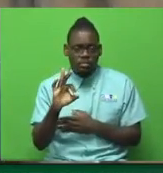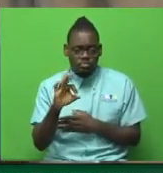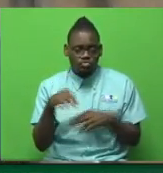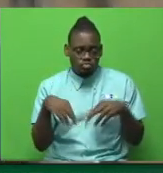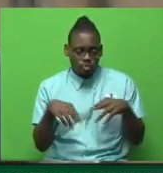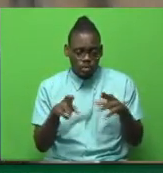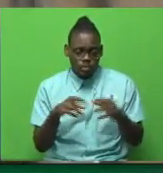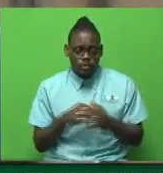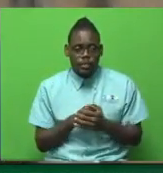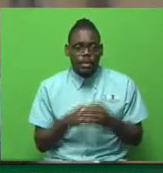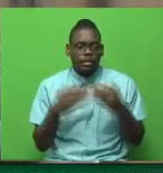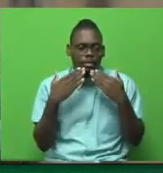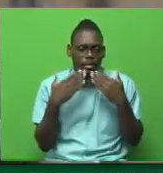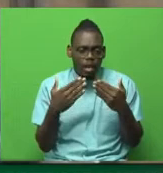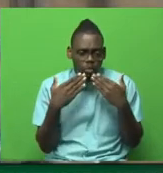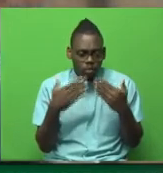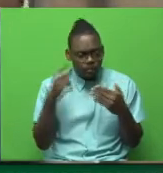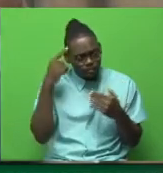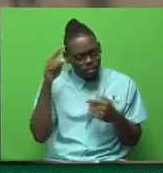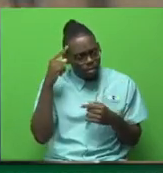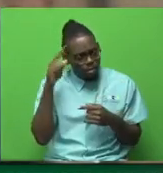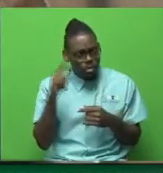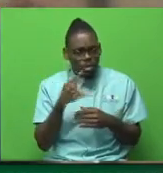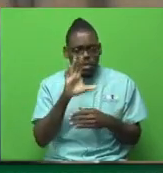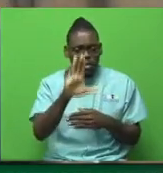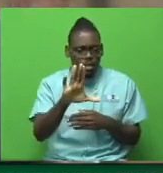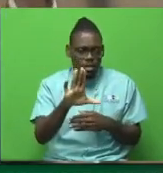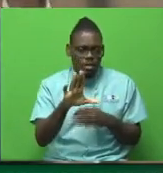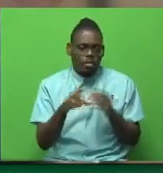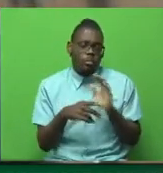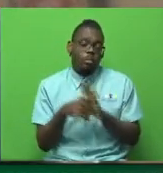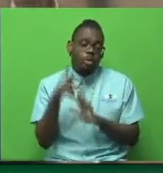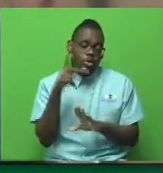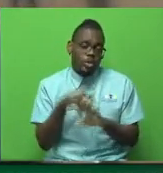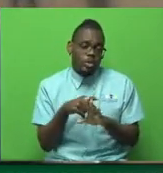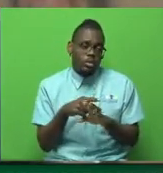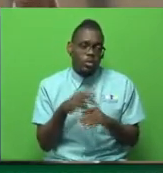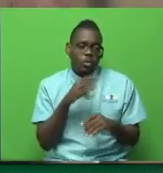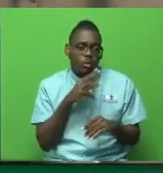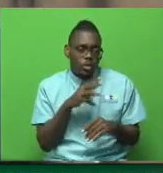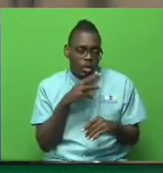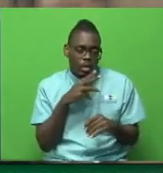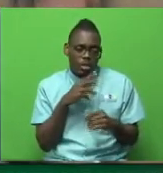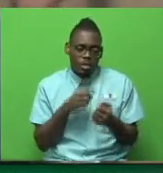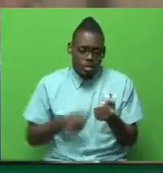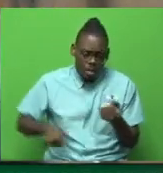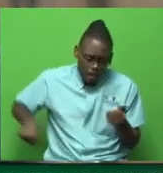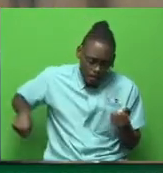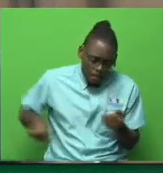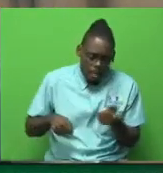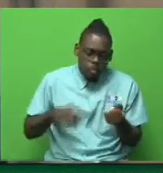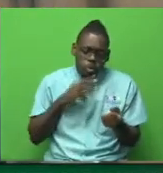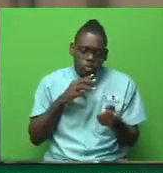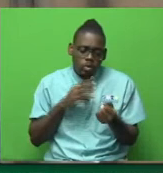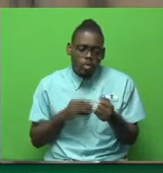thank you for the seaweb program the booster pump on the Eastern Main Road Champlain